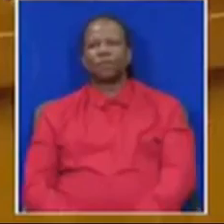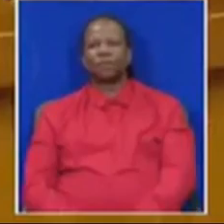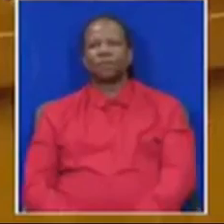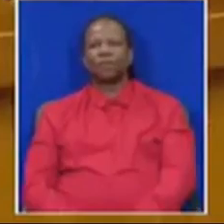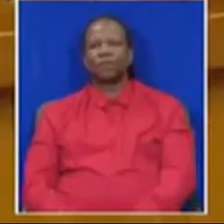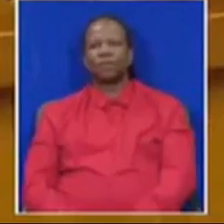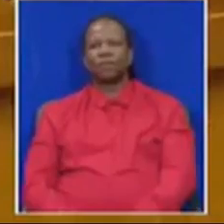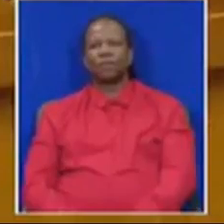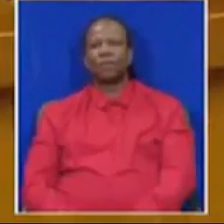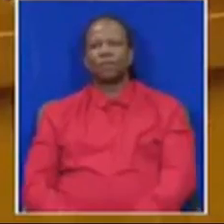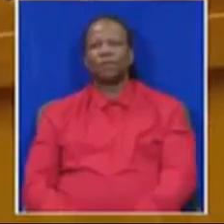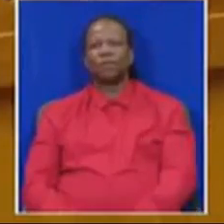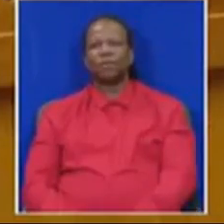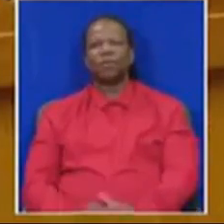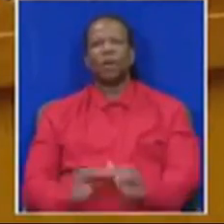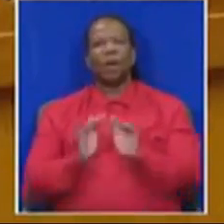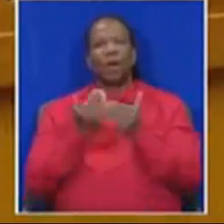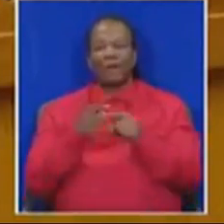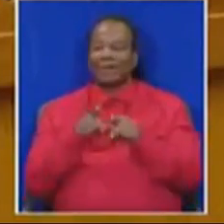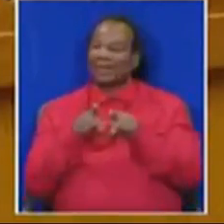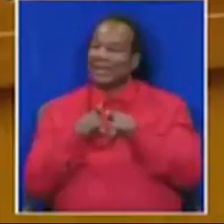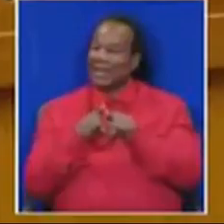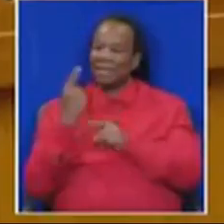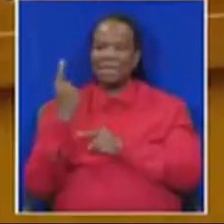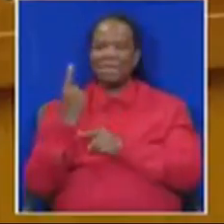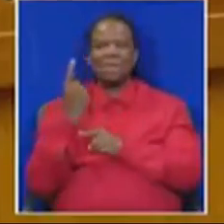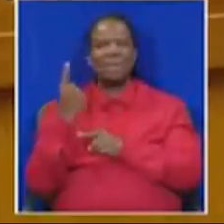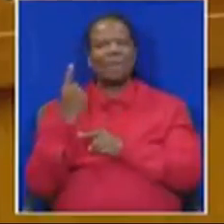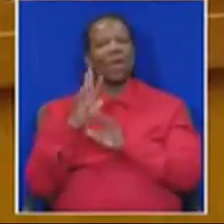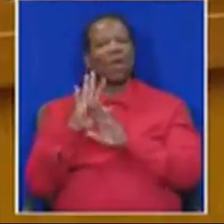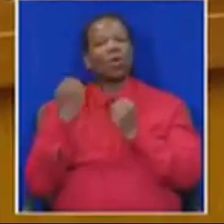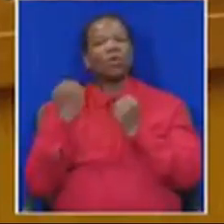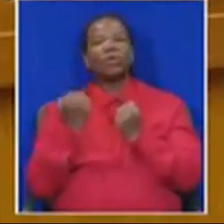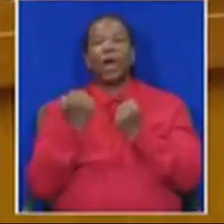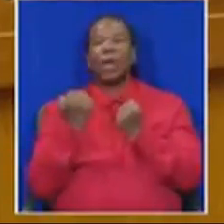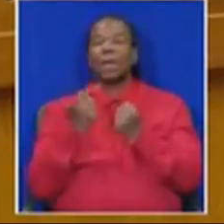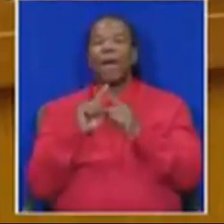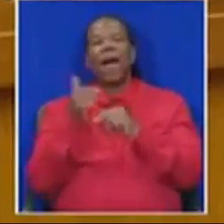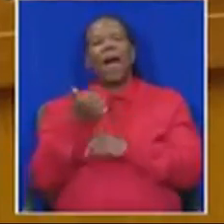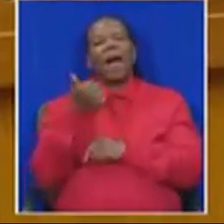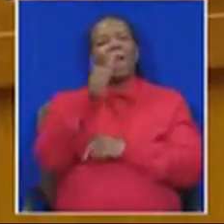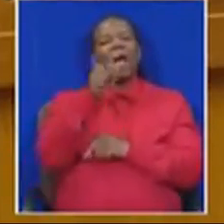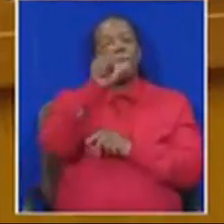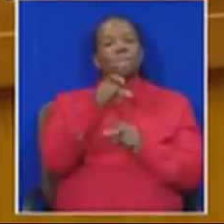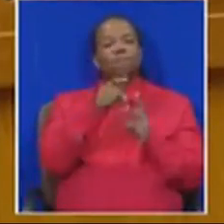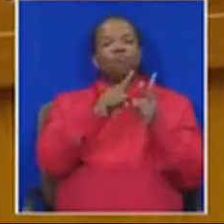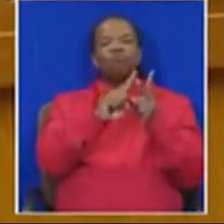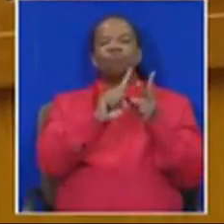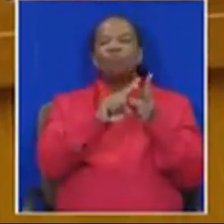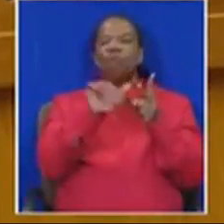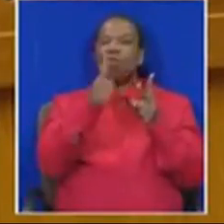This year, we will also celebrate the centenary of another giant of our